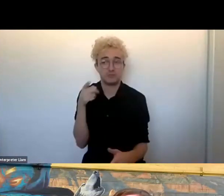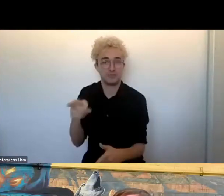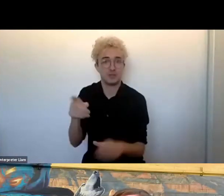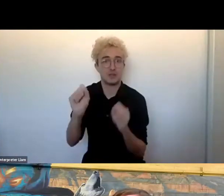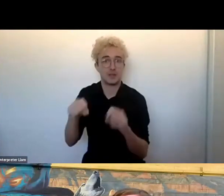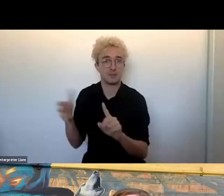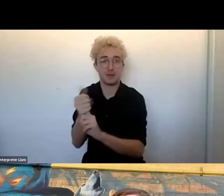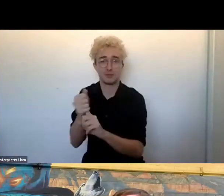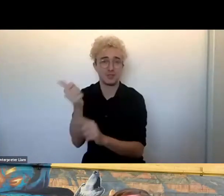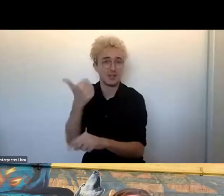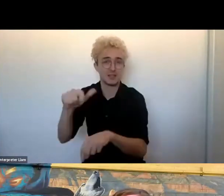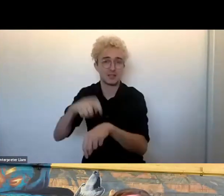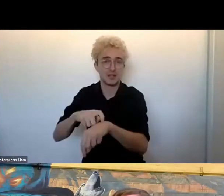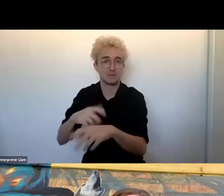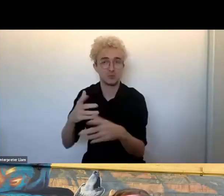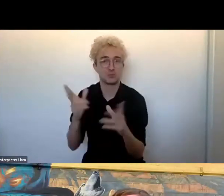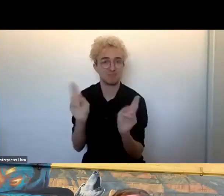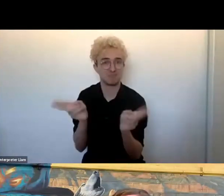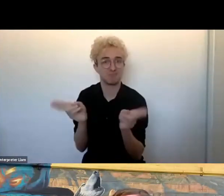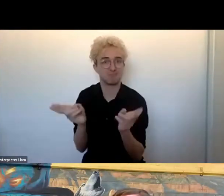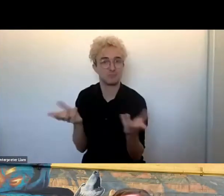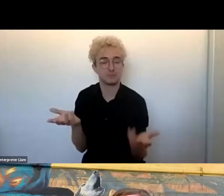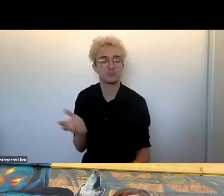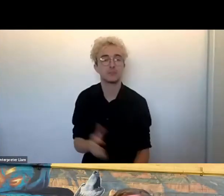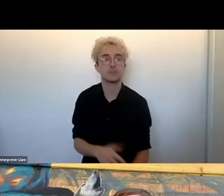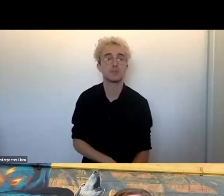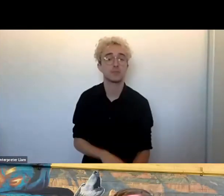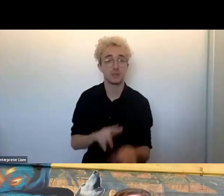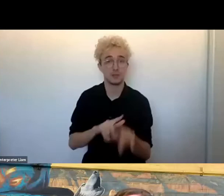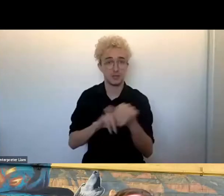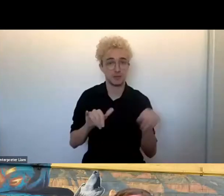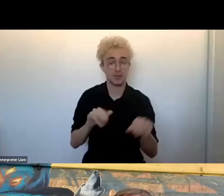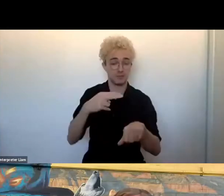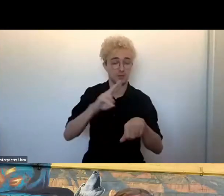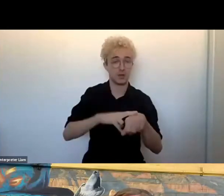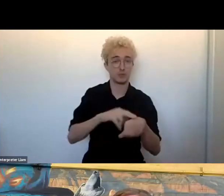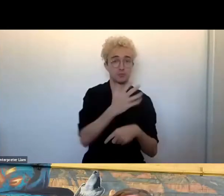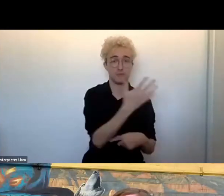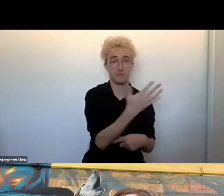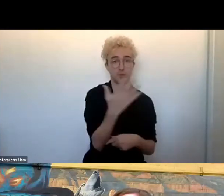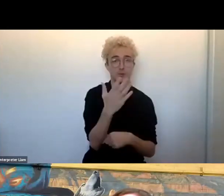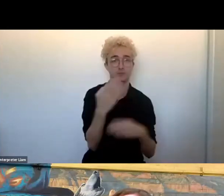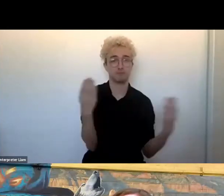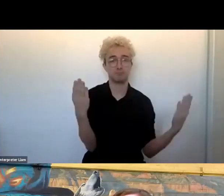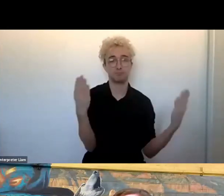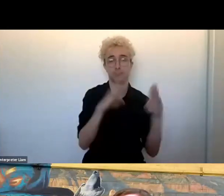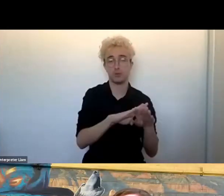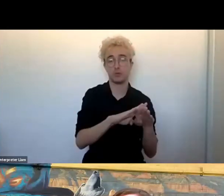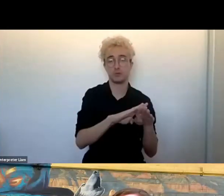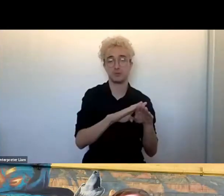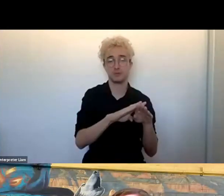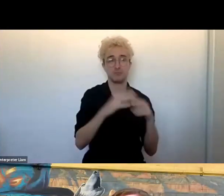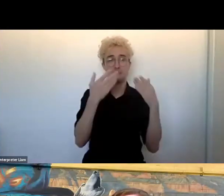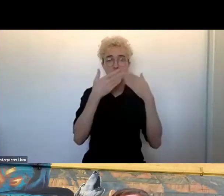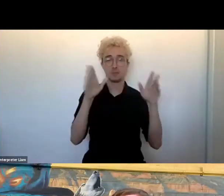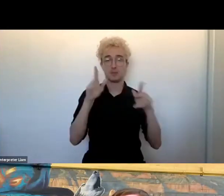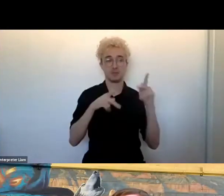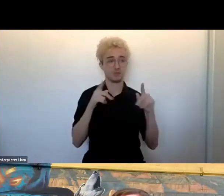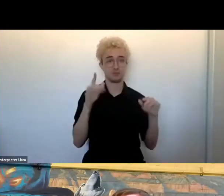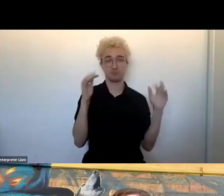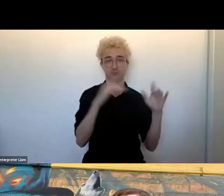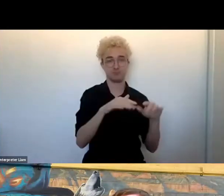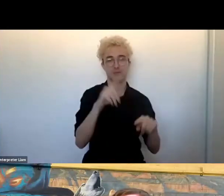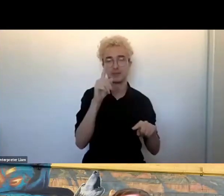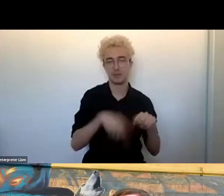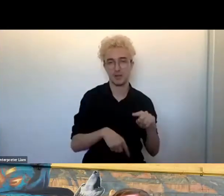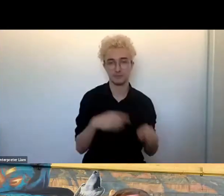at the same time, the national forest actually closed to all public entrance because there was really high